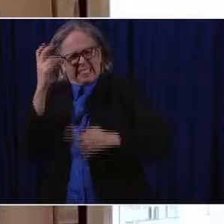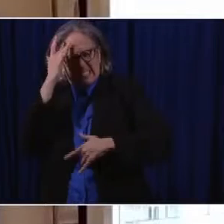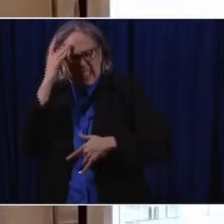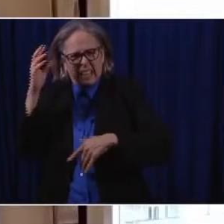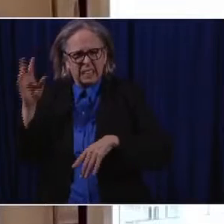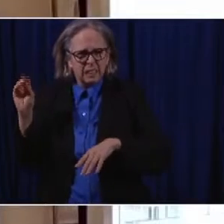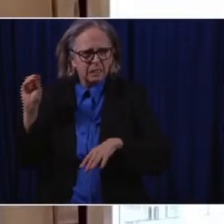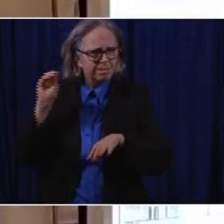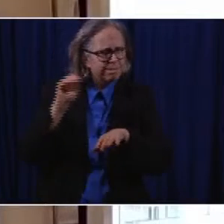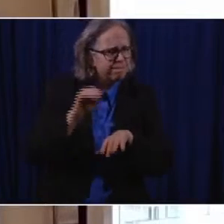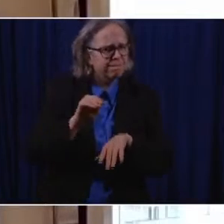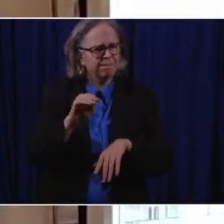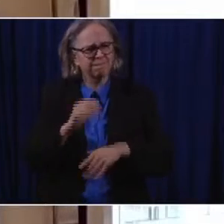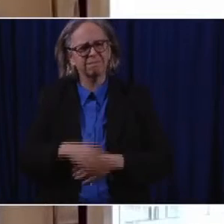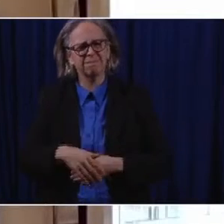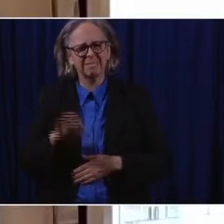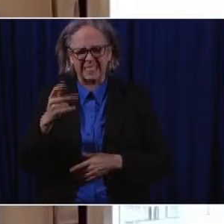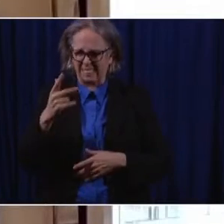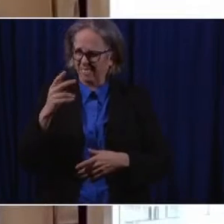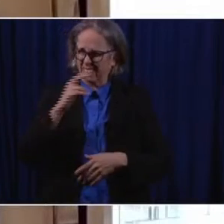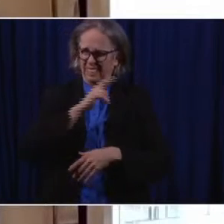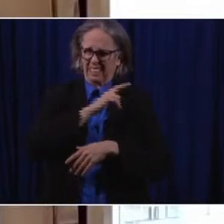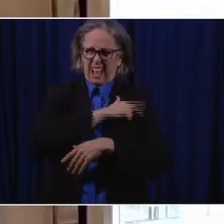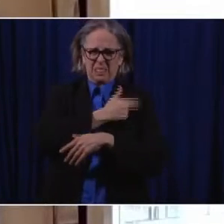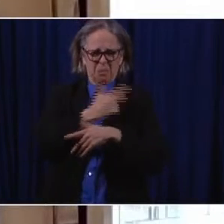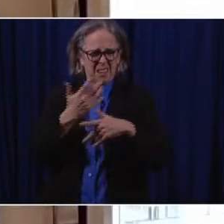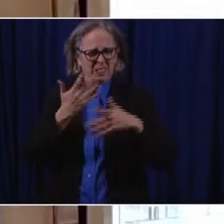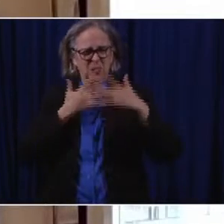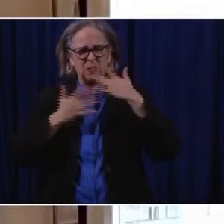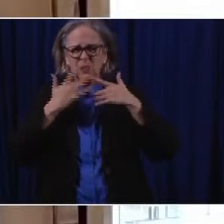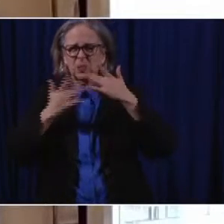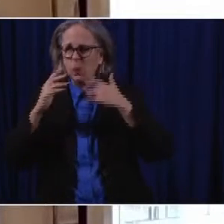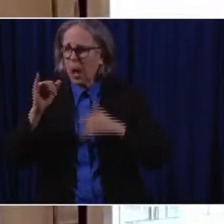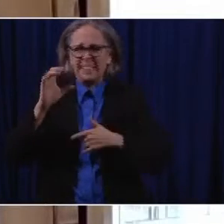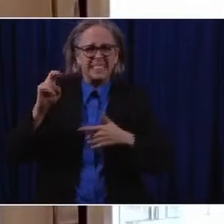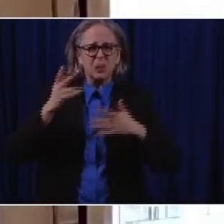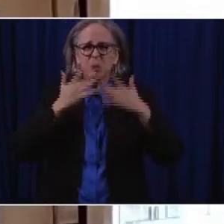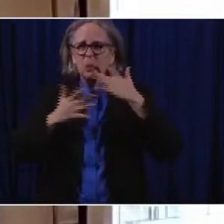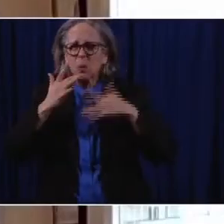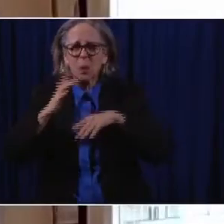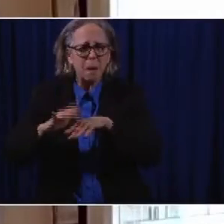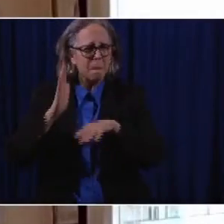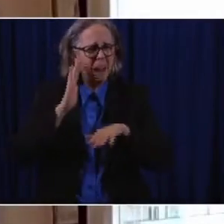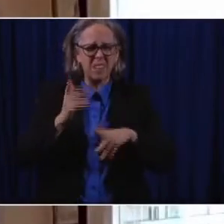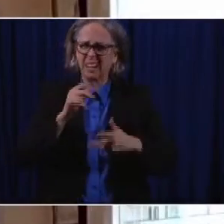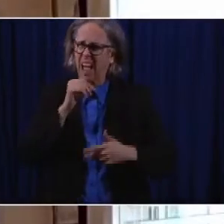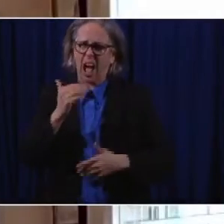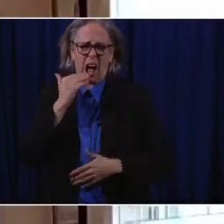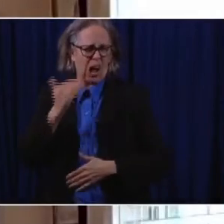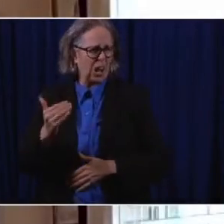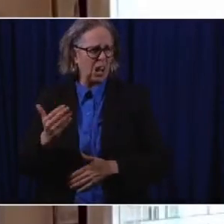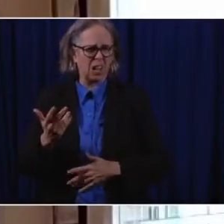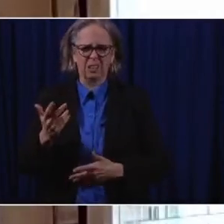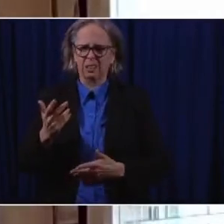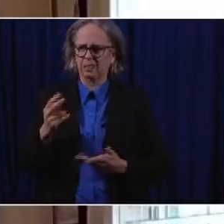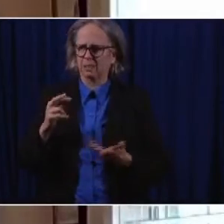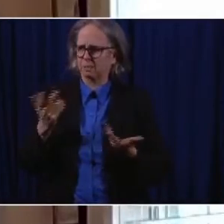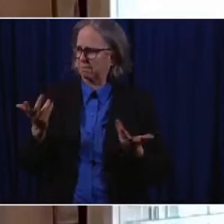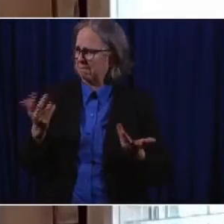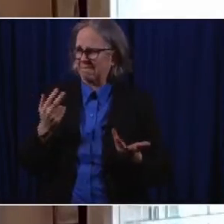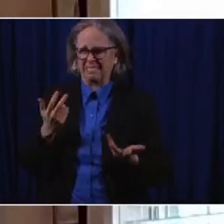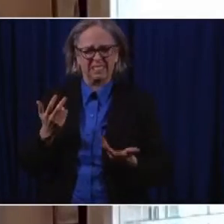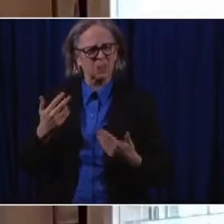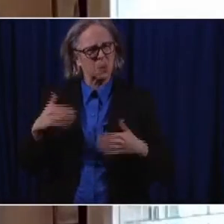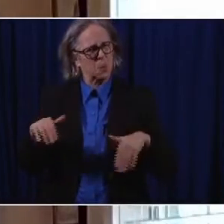about 80% full. And when, in addition to being very full, more than a